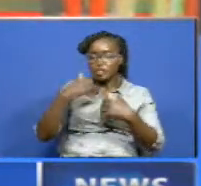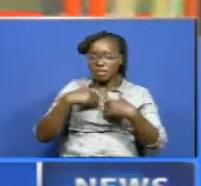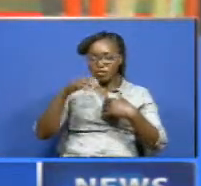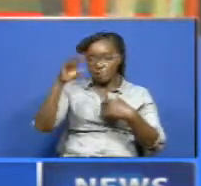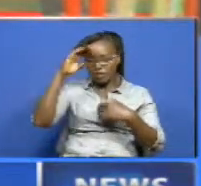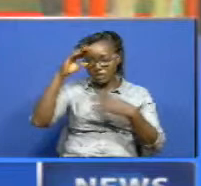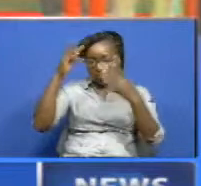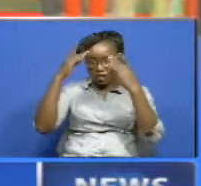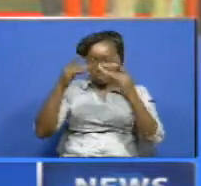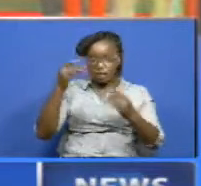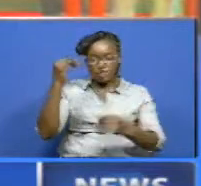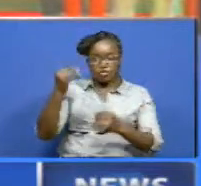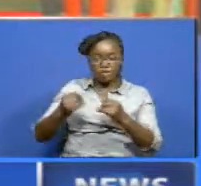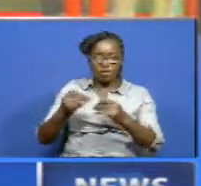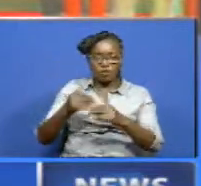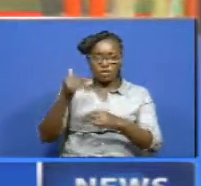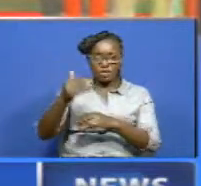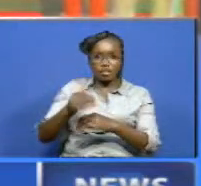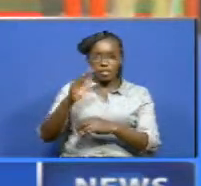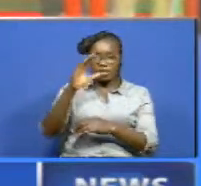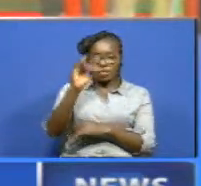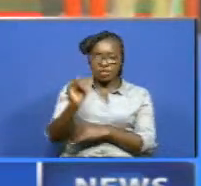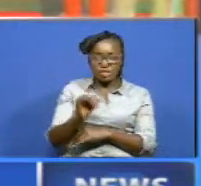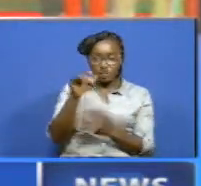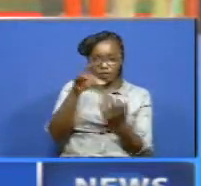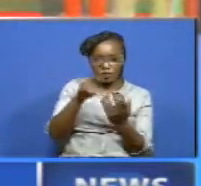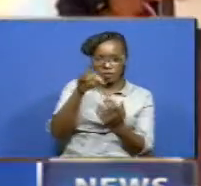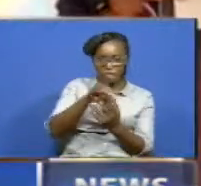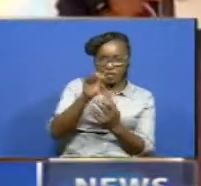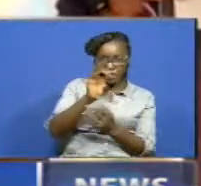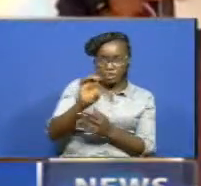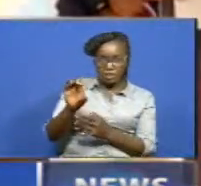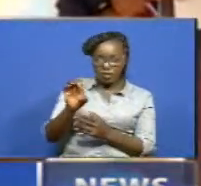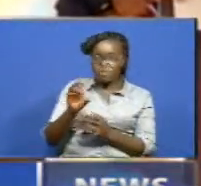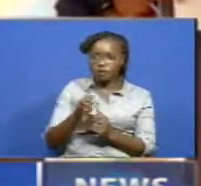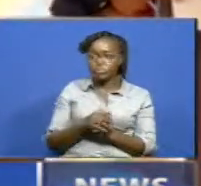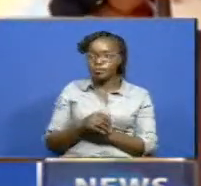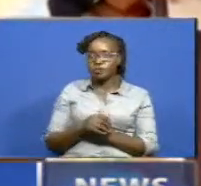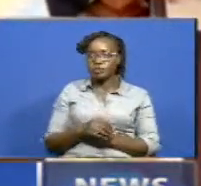decision on the next Chief Justice nominee.